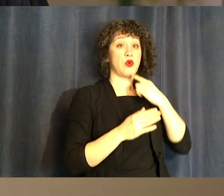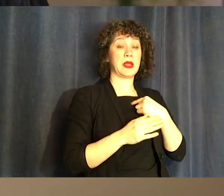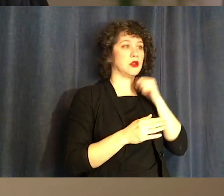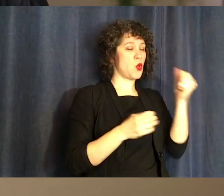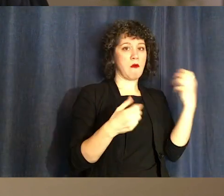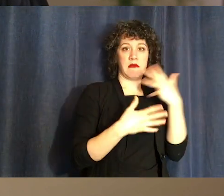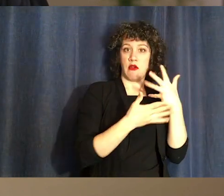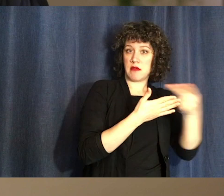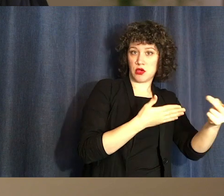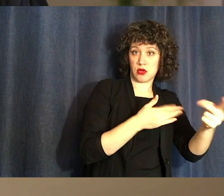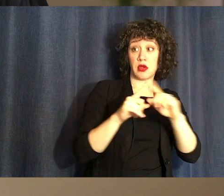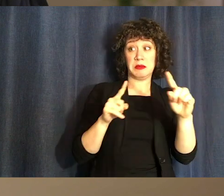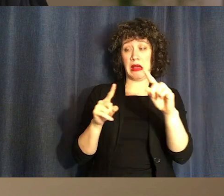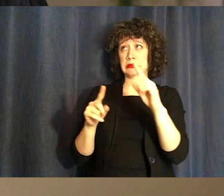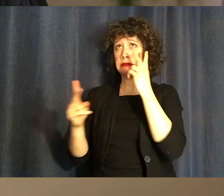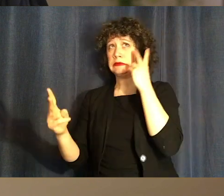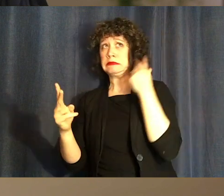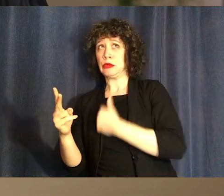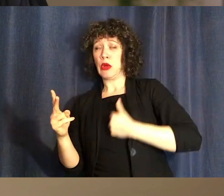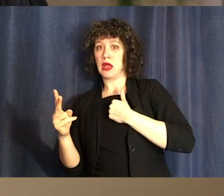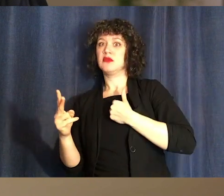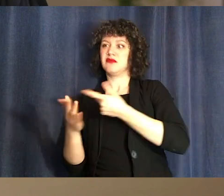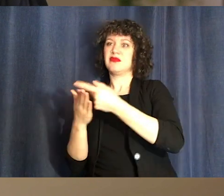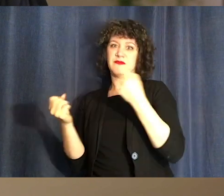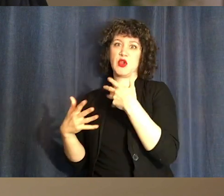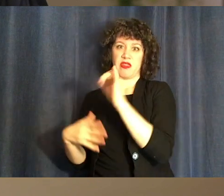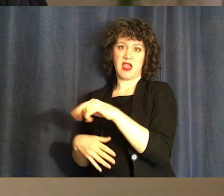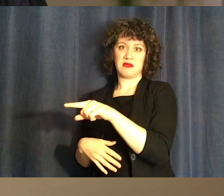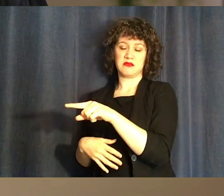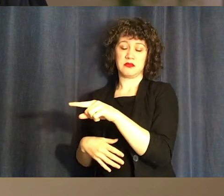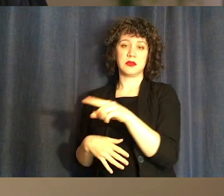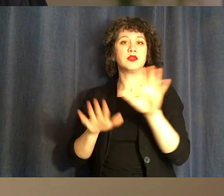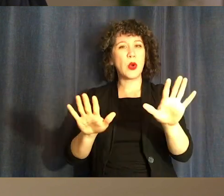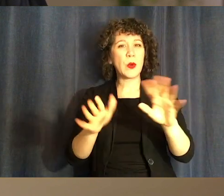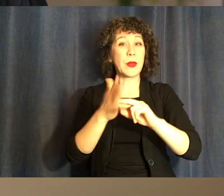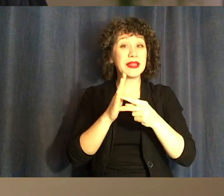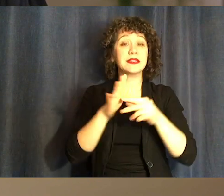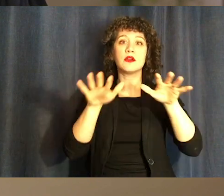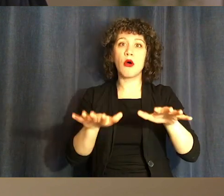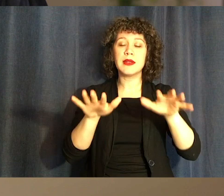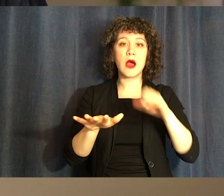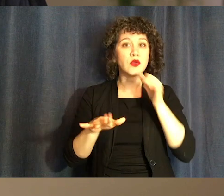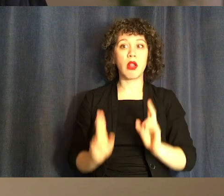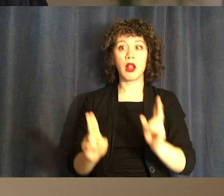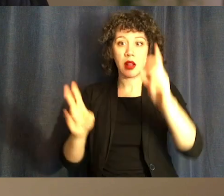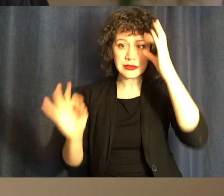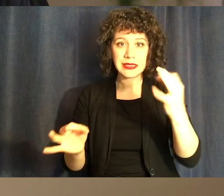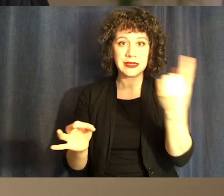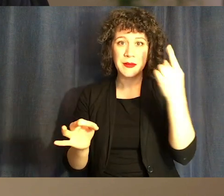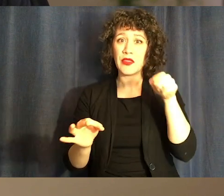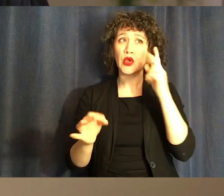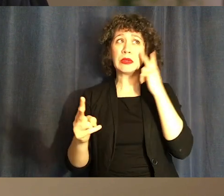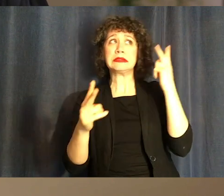regret." In other words, calm down before you make a decision you'll regret for possibly the rest of your life.